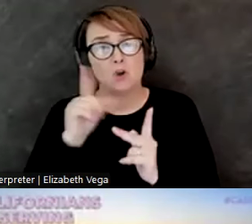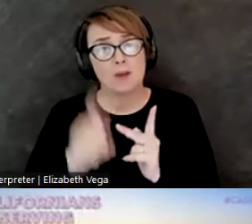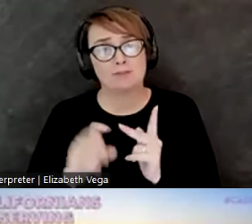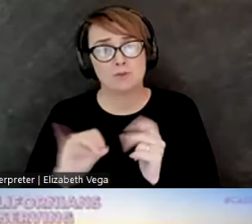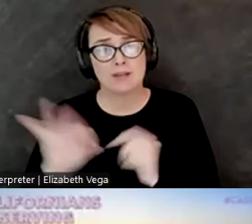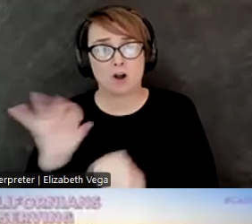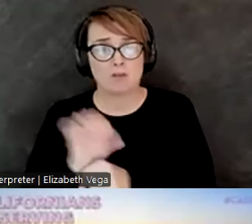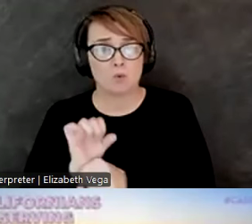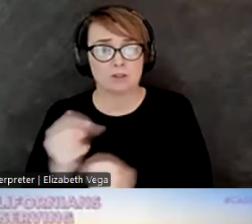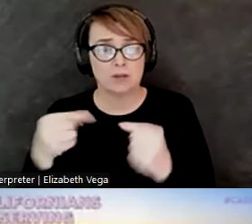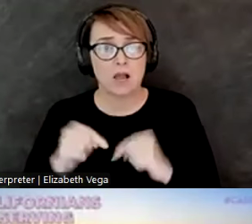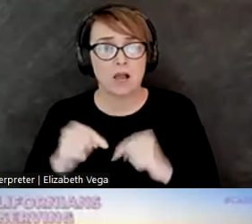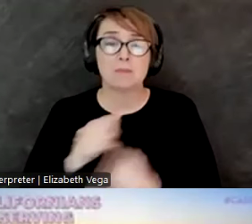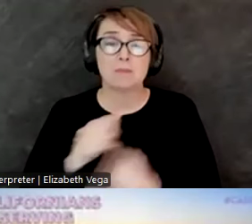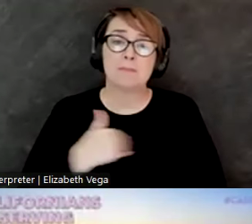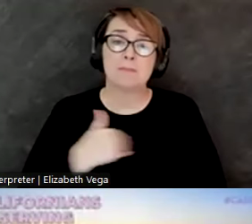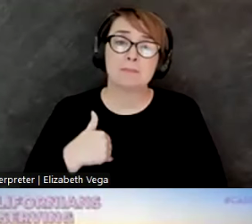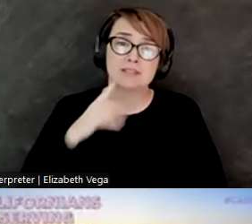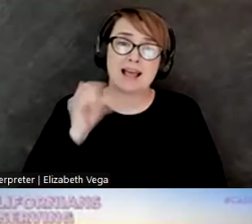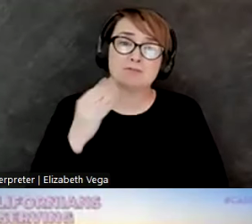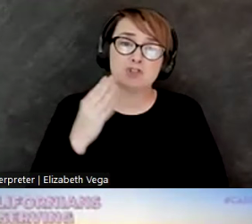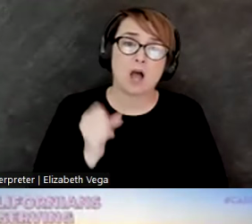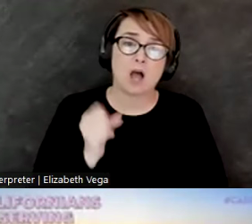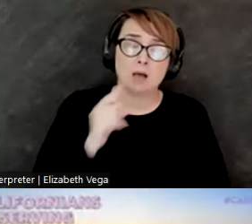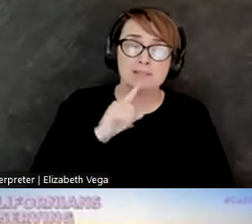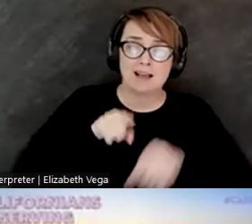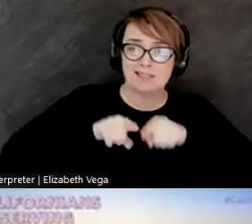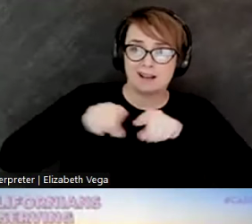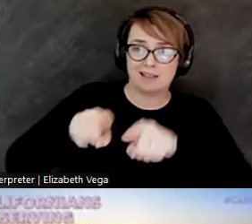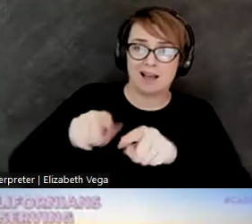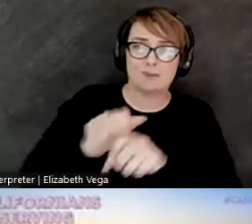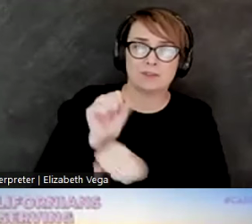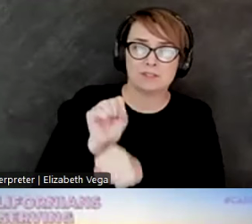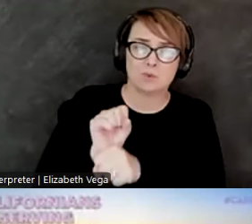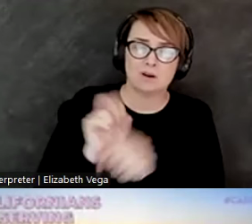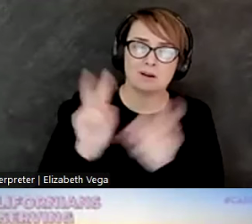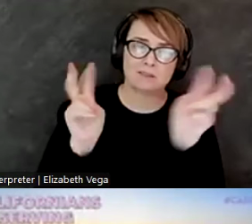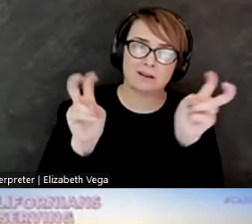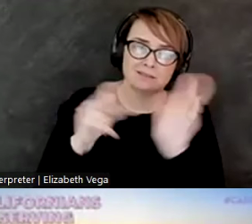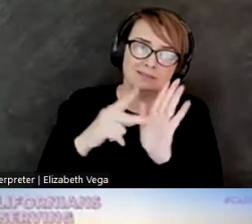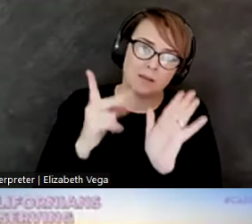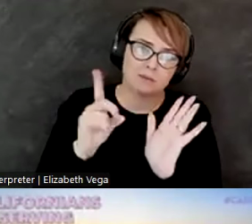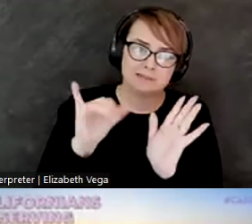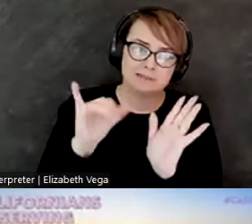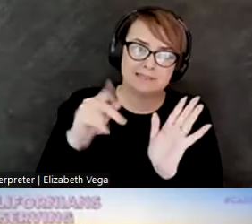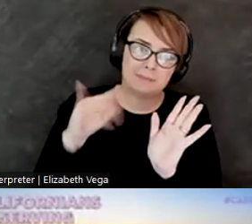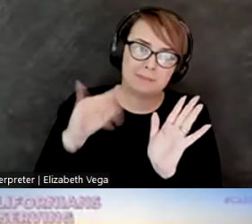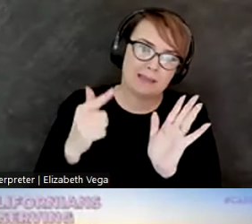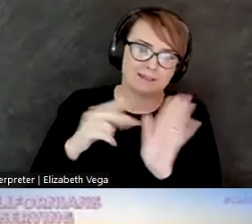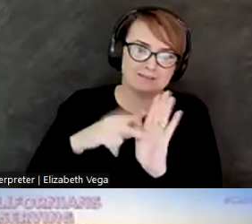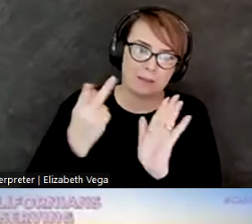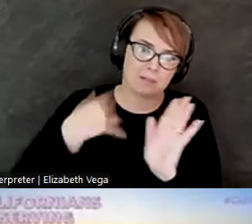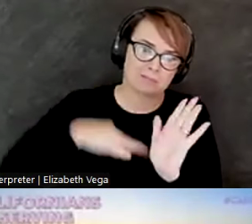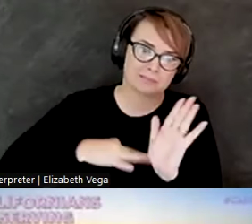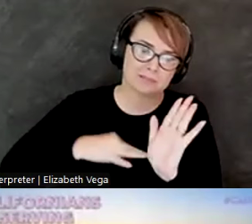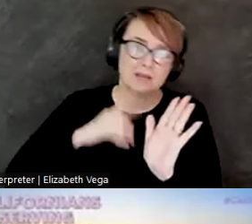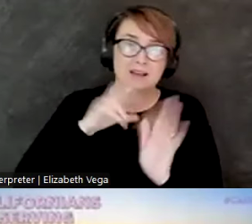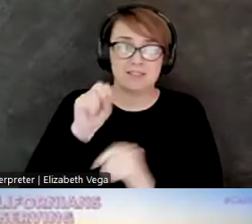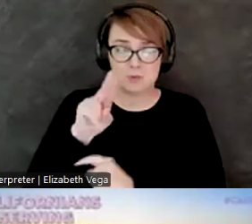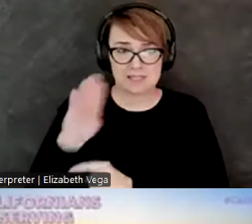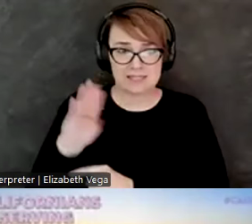have jobs that are adjacent to this work are double dipping in a sense. Are the subcommittees meeting in private